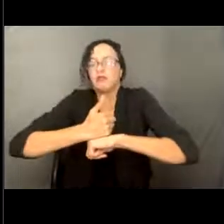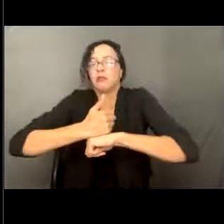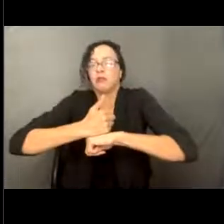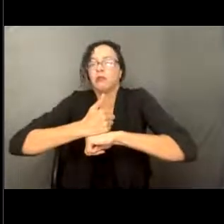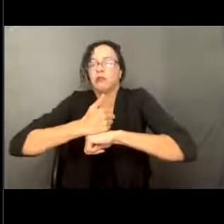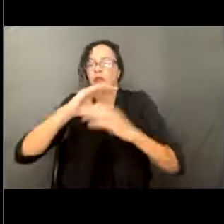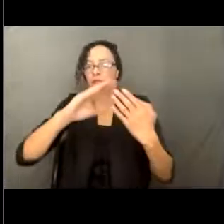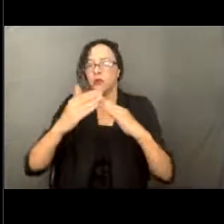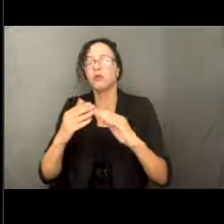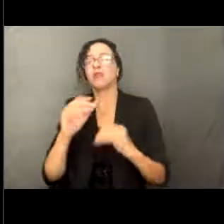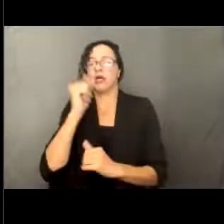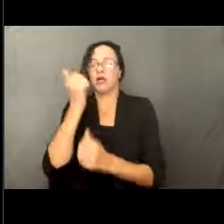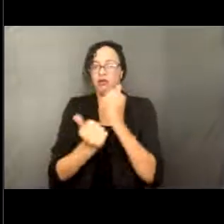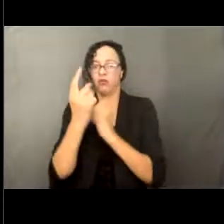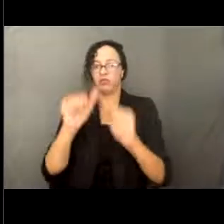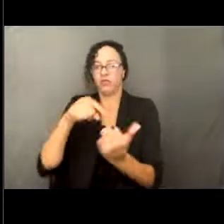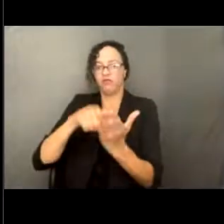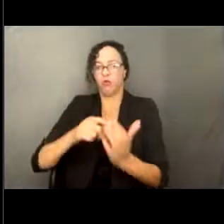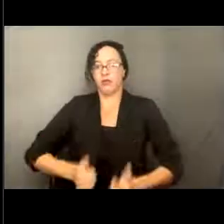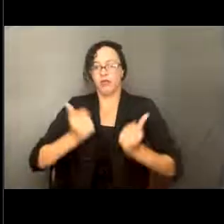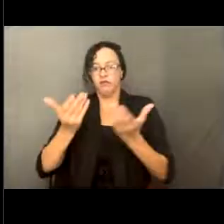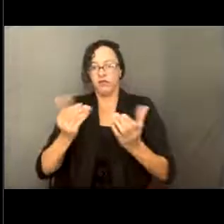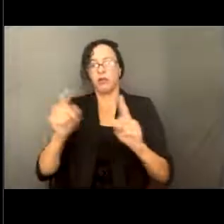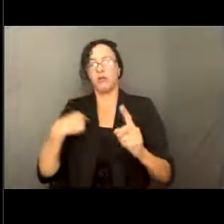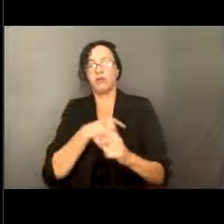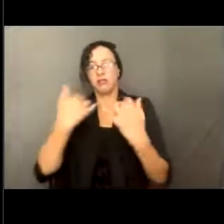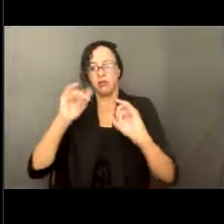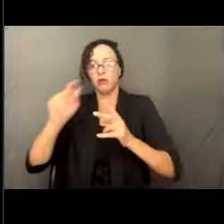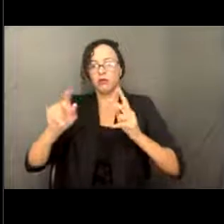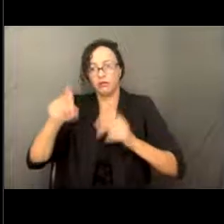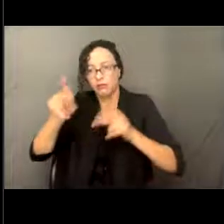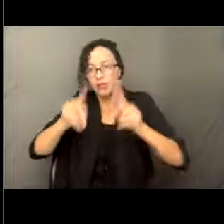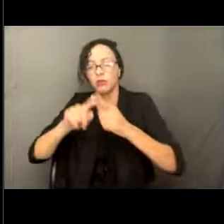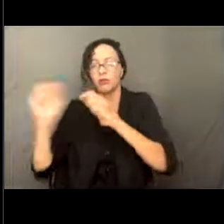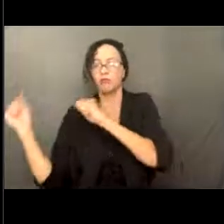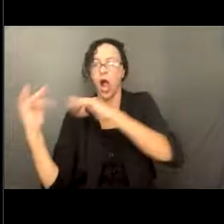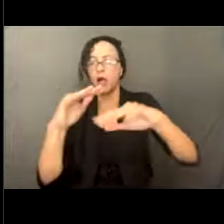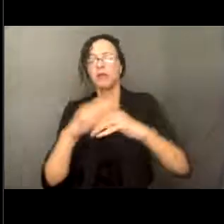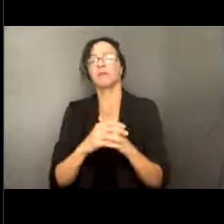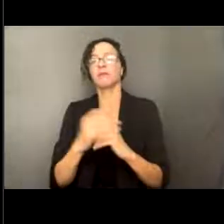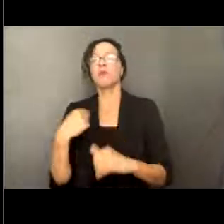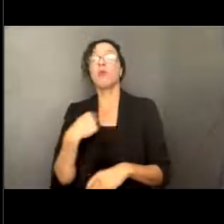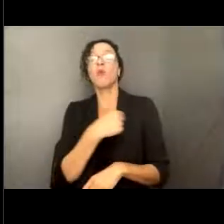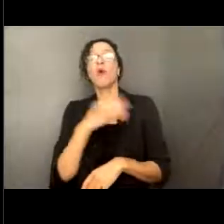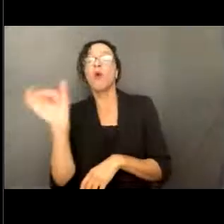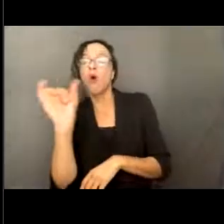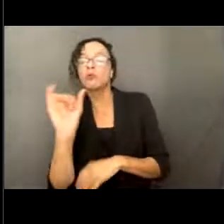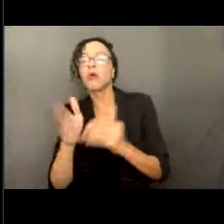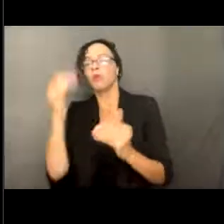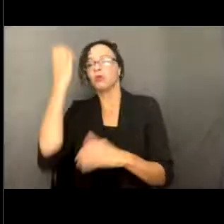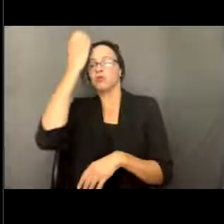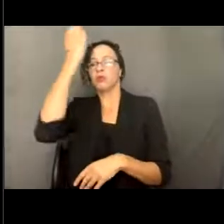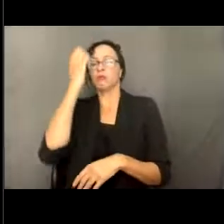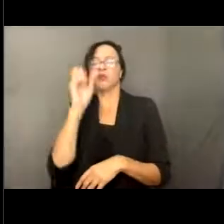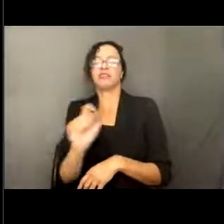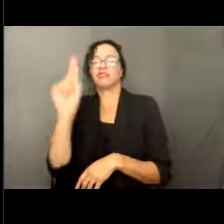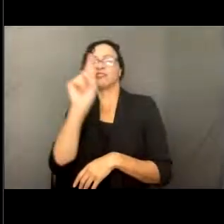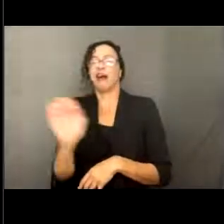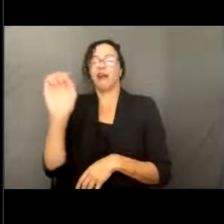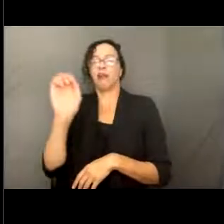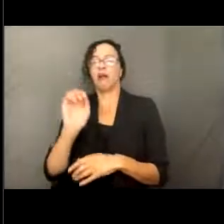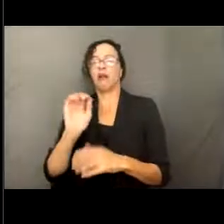folks come here. And the good part is because we are almost European style in the way our city's constructed. It's got a small,